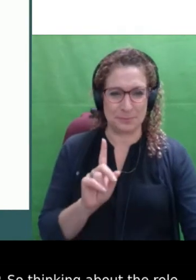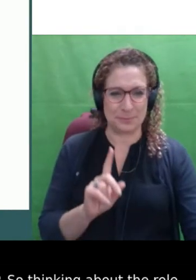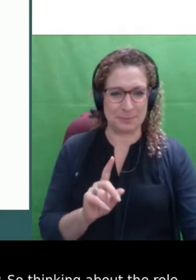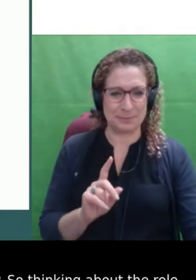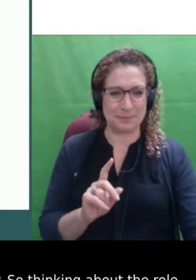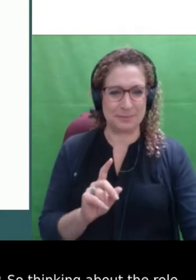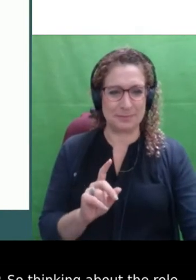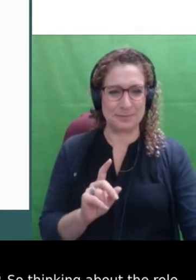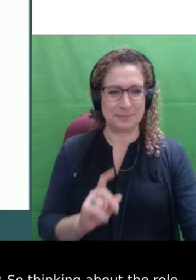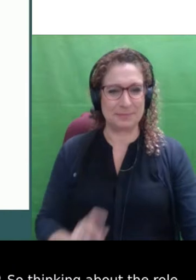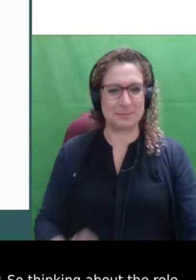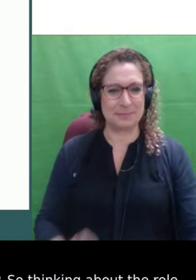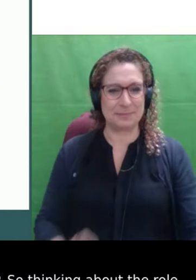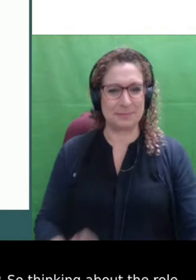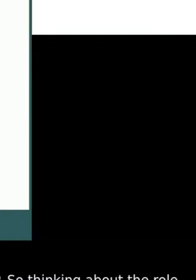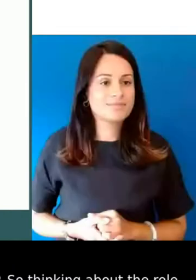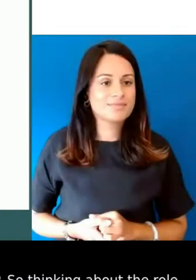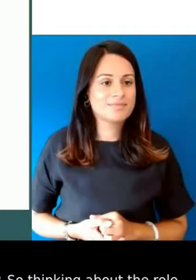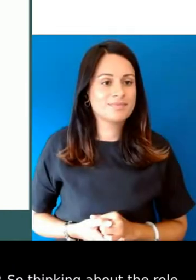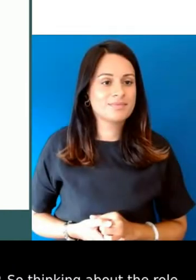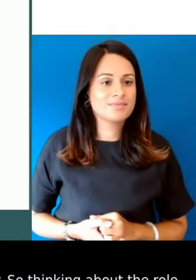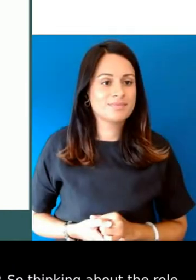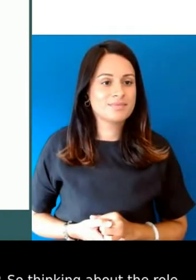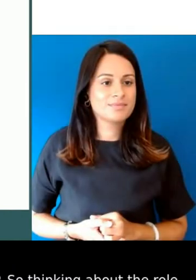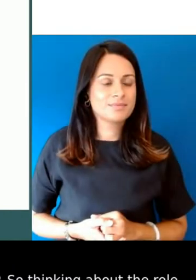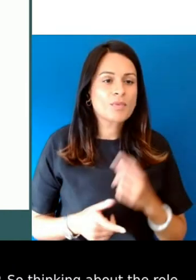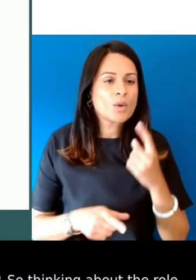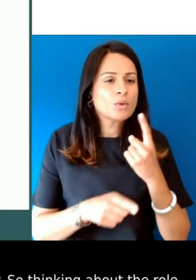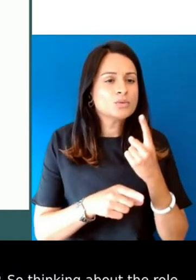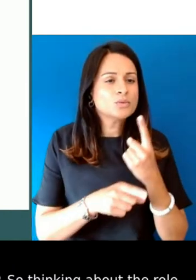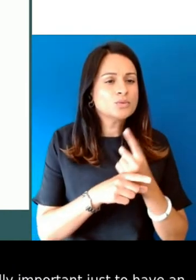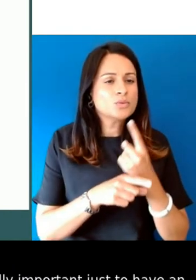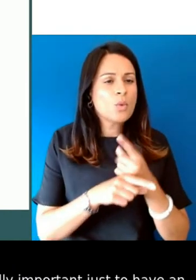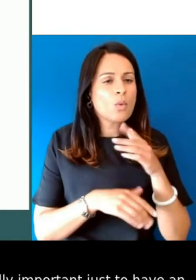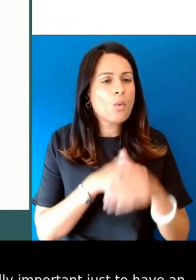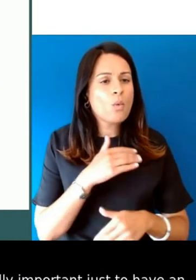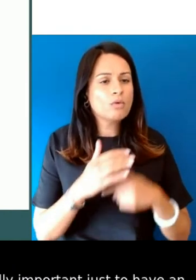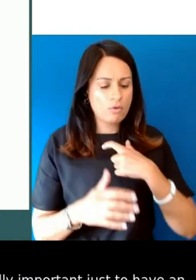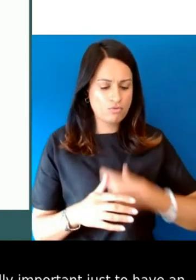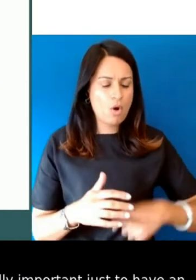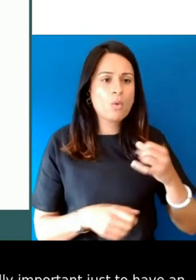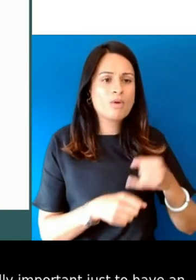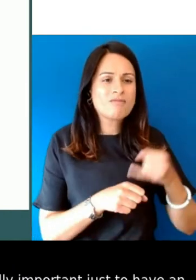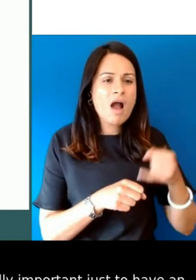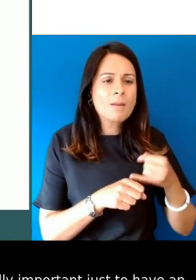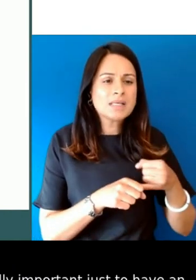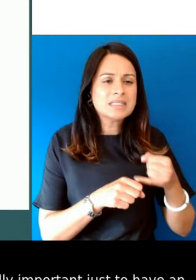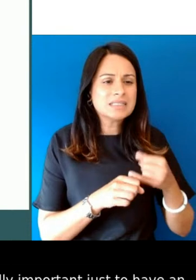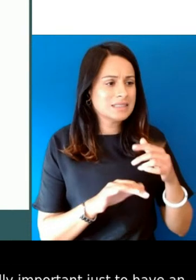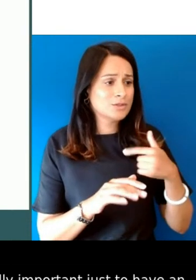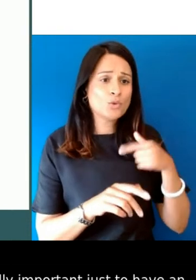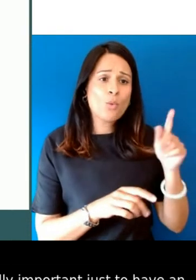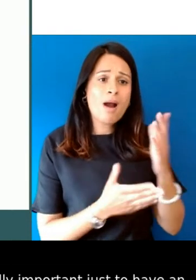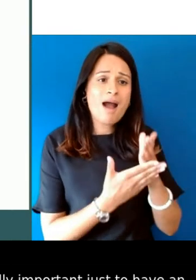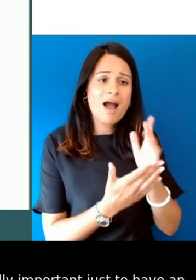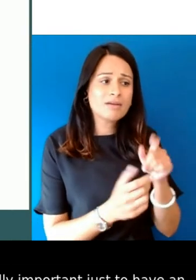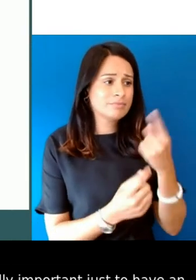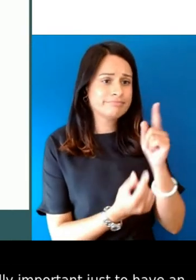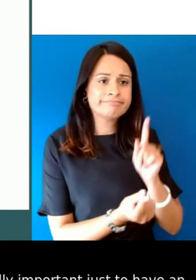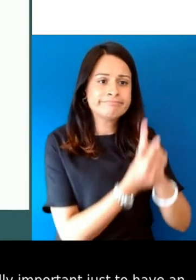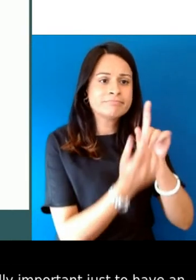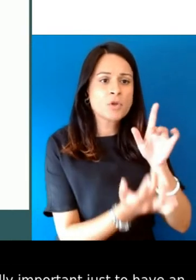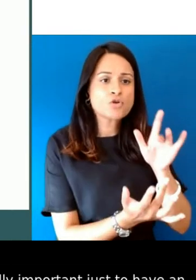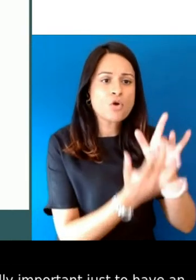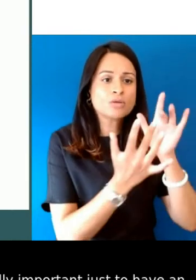think it's really important just to have an understanding of what what we do to treat each speech type of symptom if a patient's just